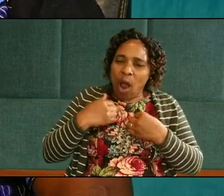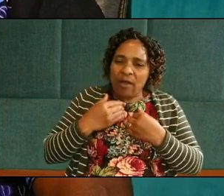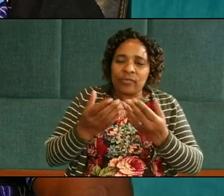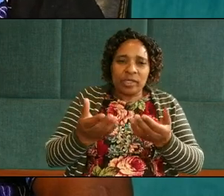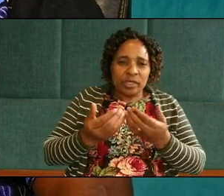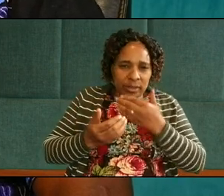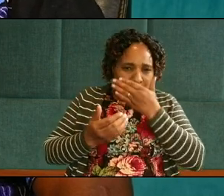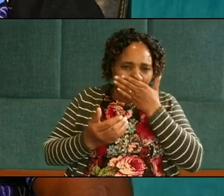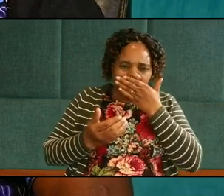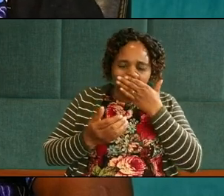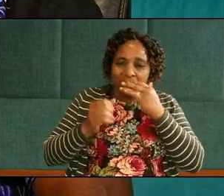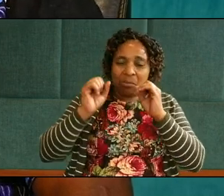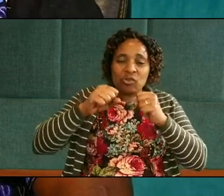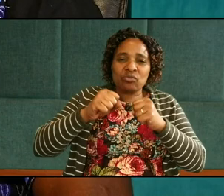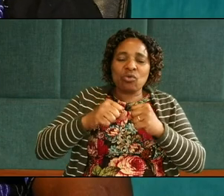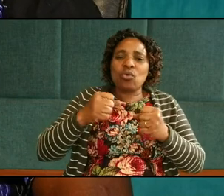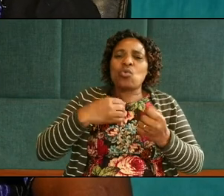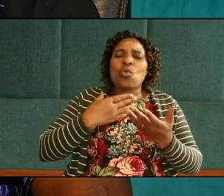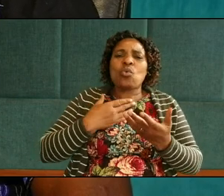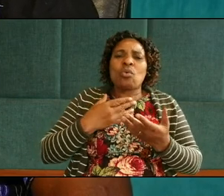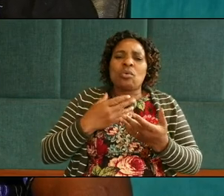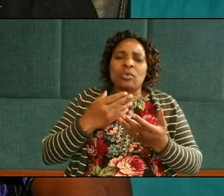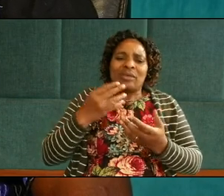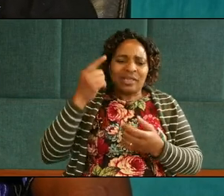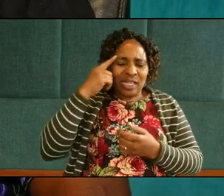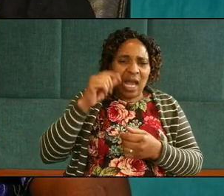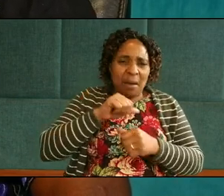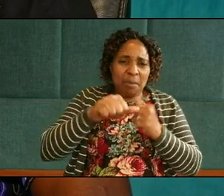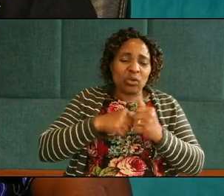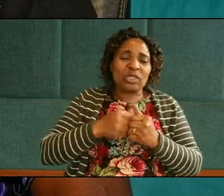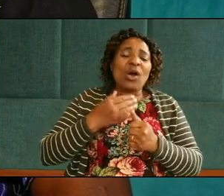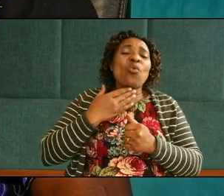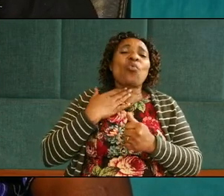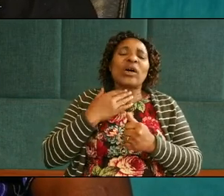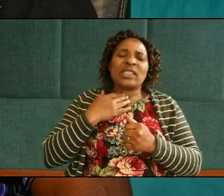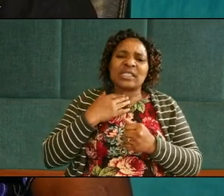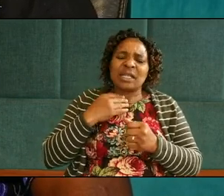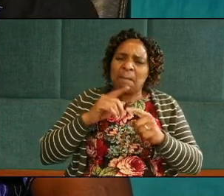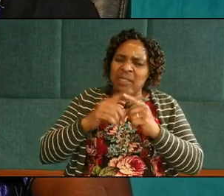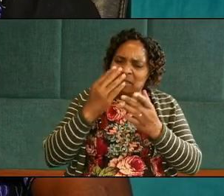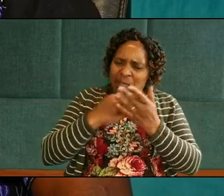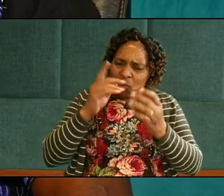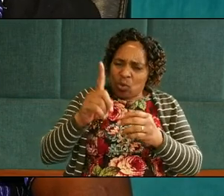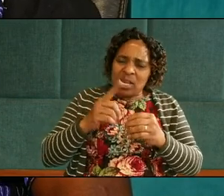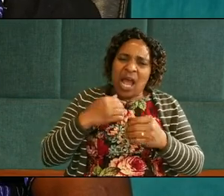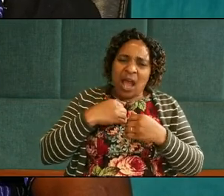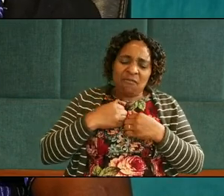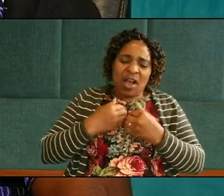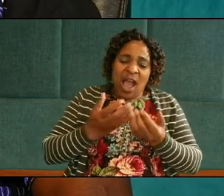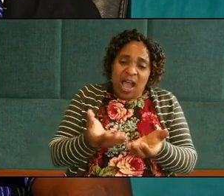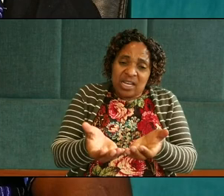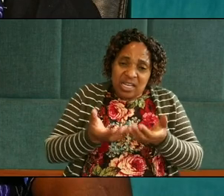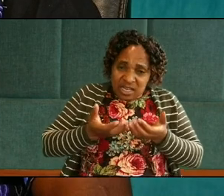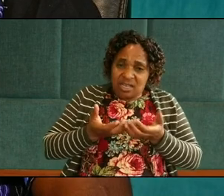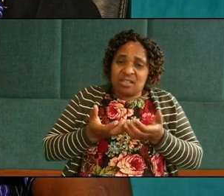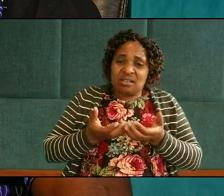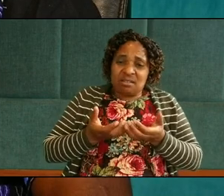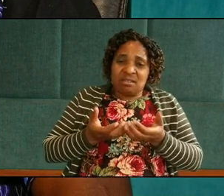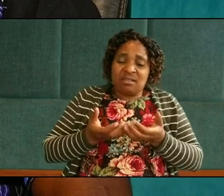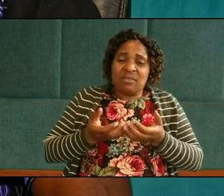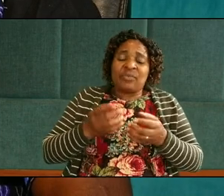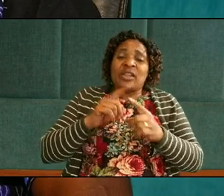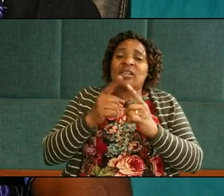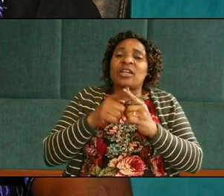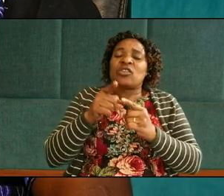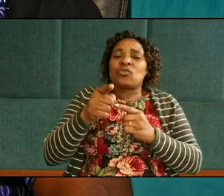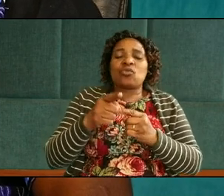you're depriving yourself of a want to give someone else a need, which is very important, because you never know when your time of need will come, and mm-hmm.